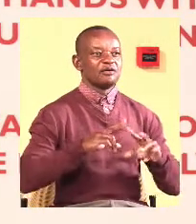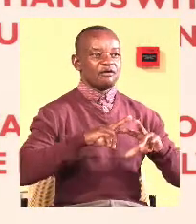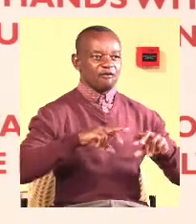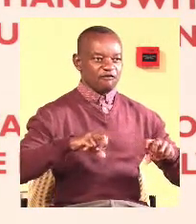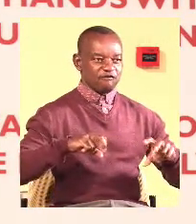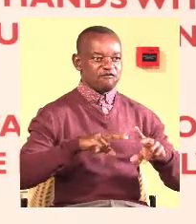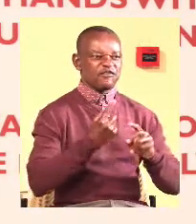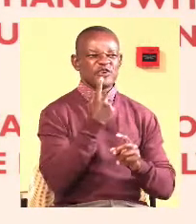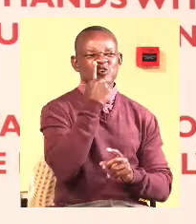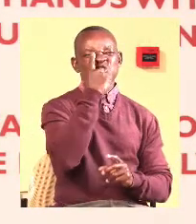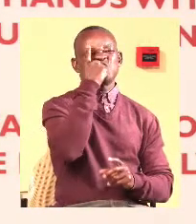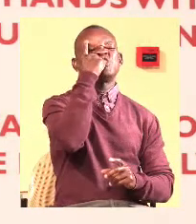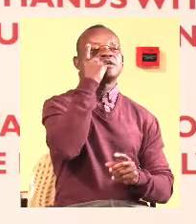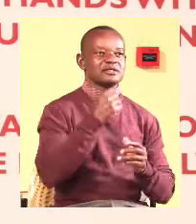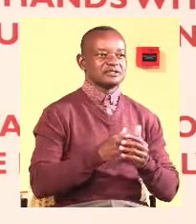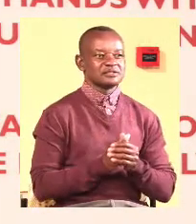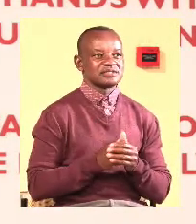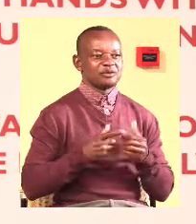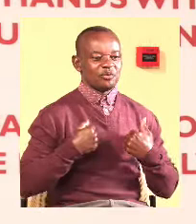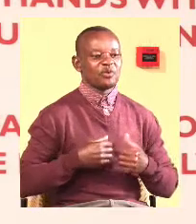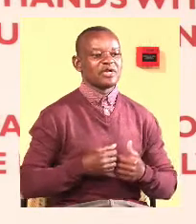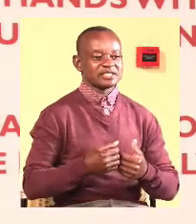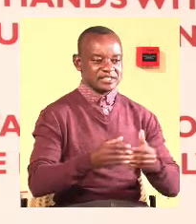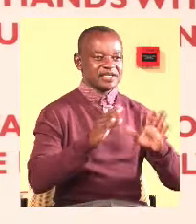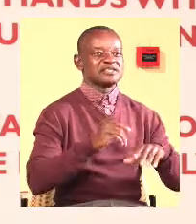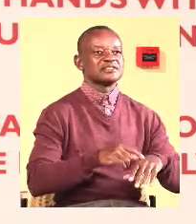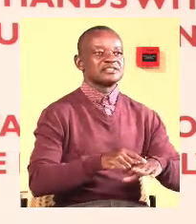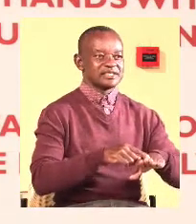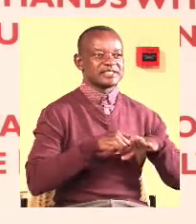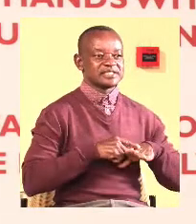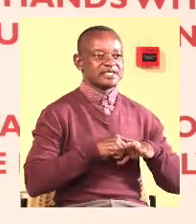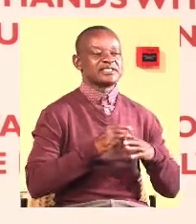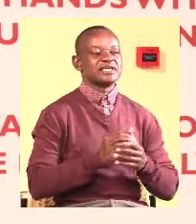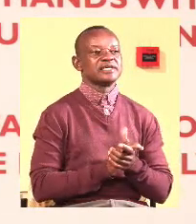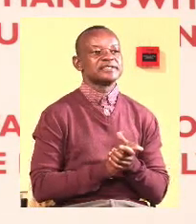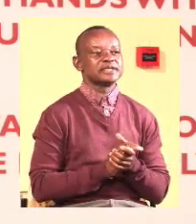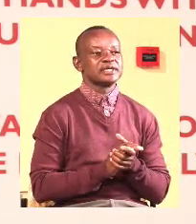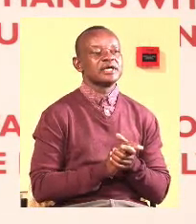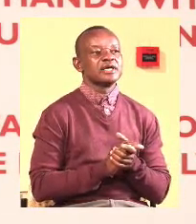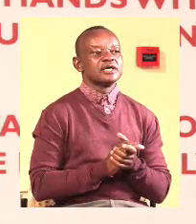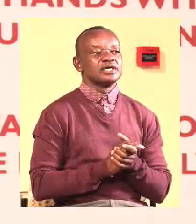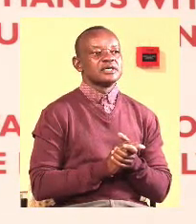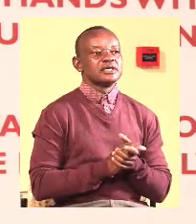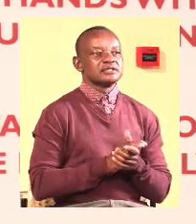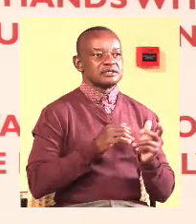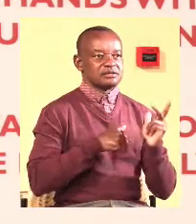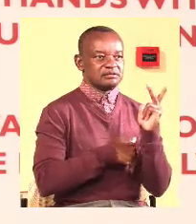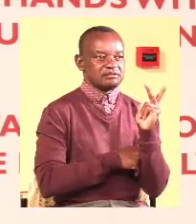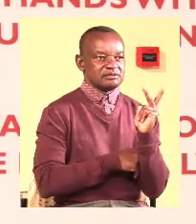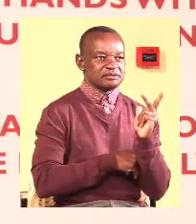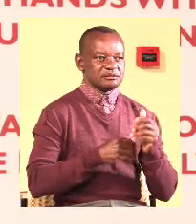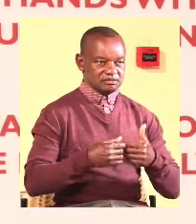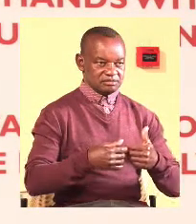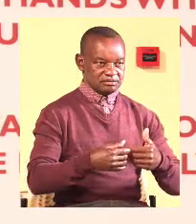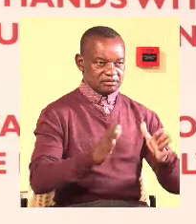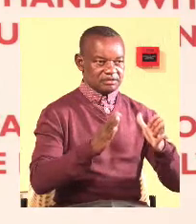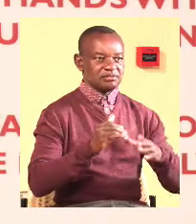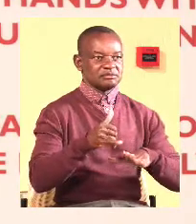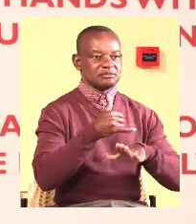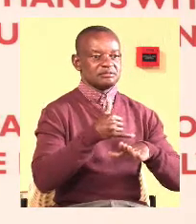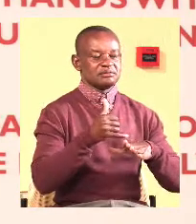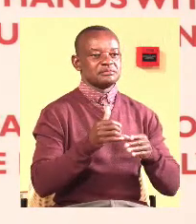yesterday, and our team have started with those in quarantine facilities, and